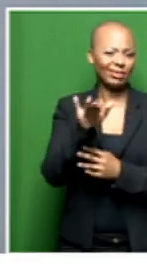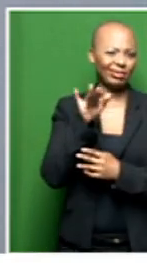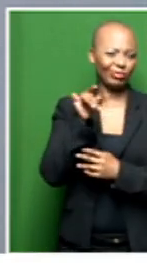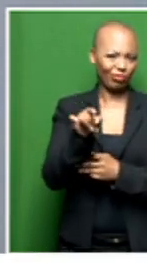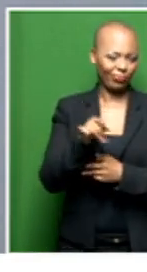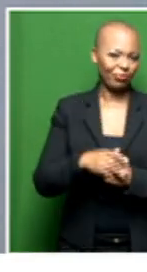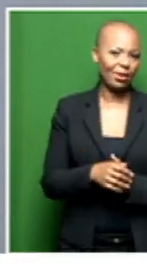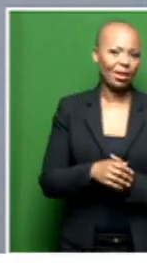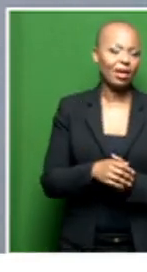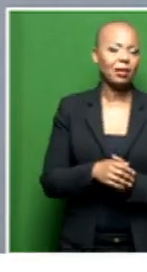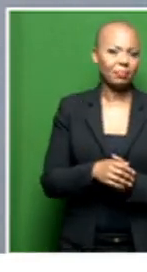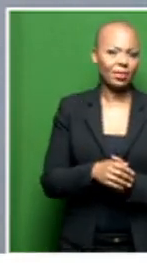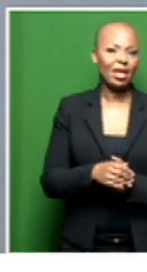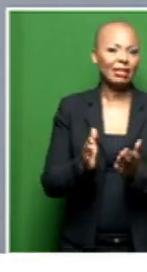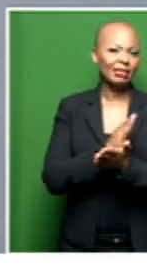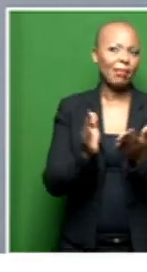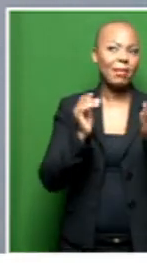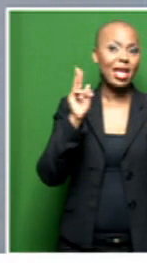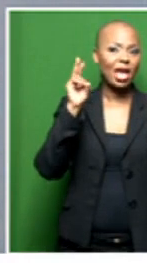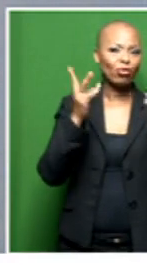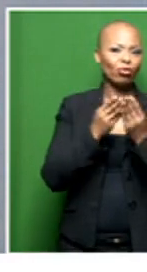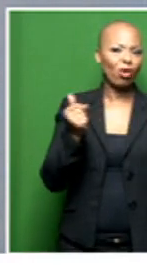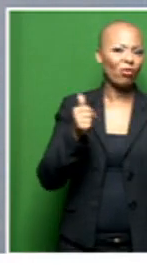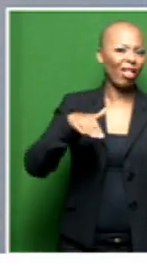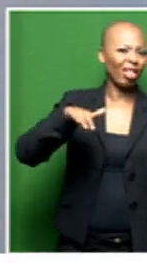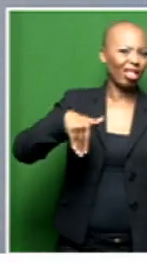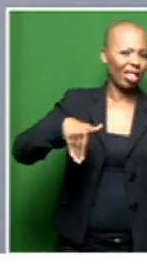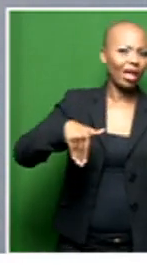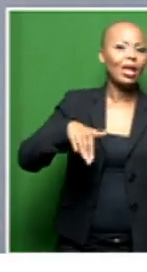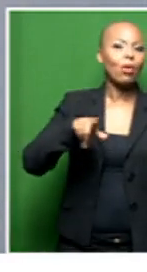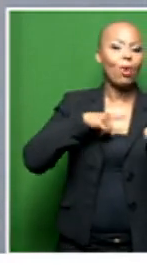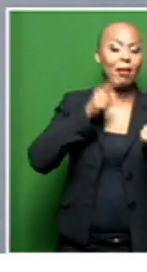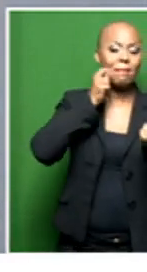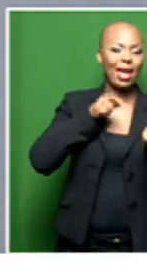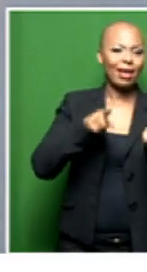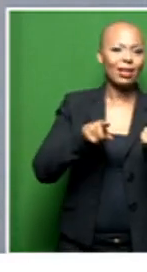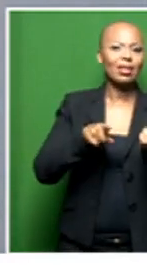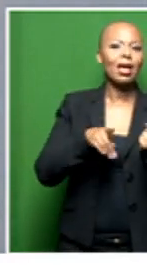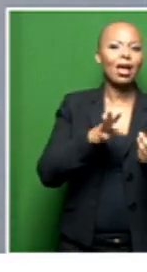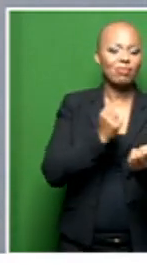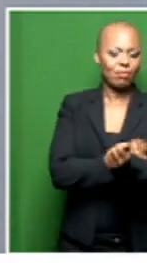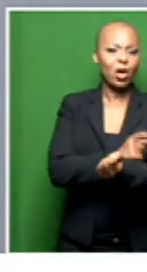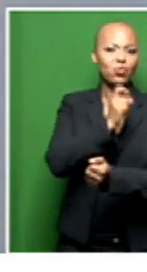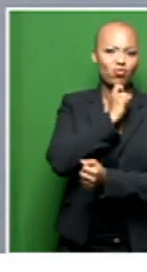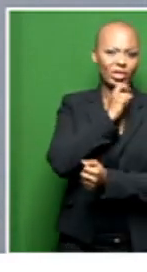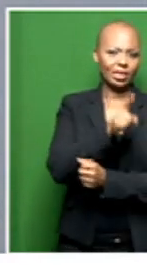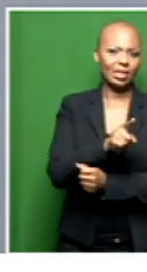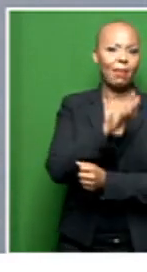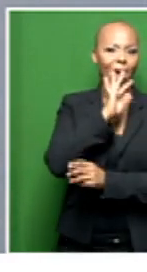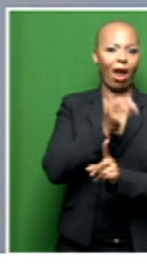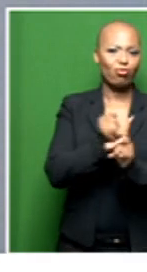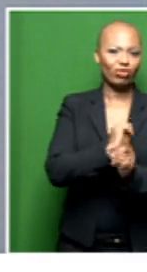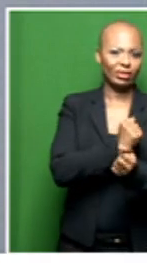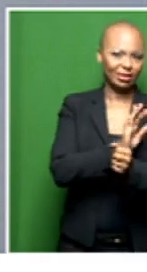overcome quite a few issues, and the main issue being substance abuse, as you already said. So the central